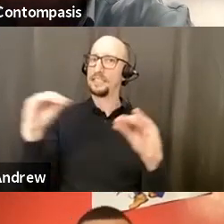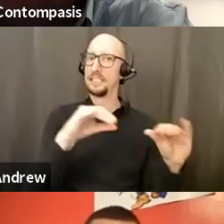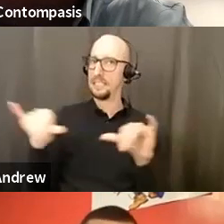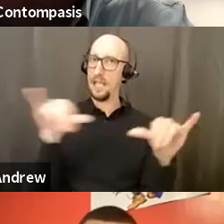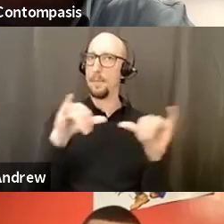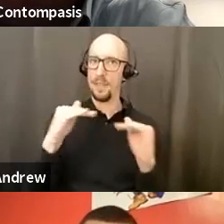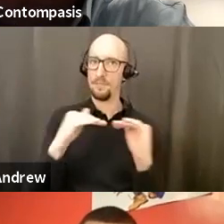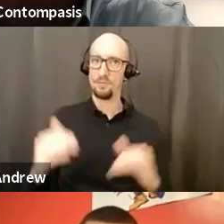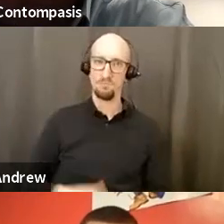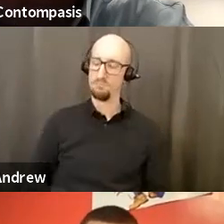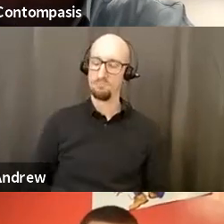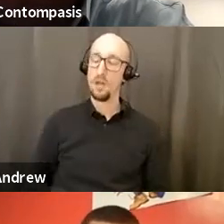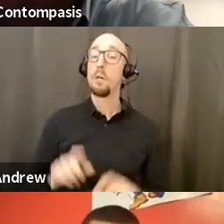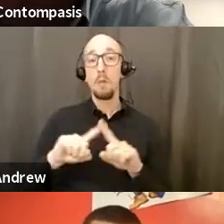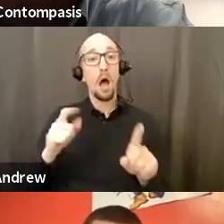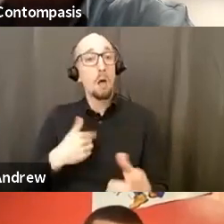to